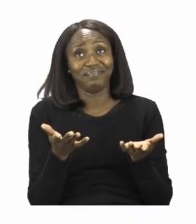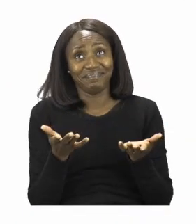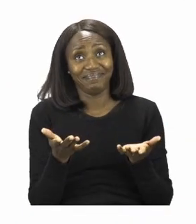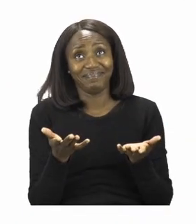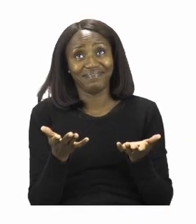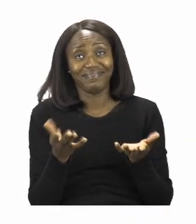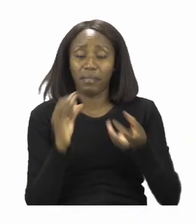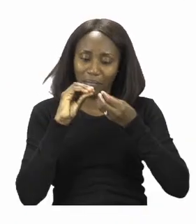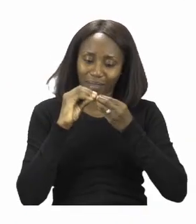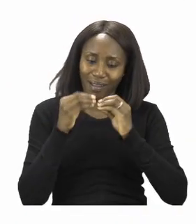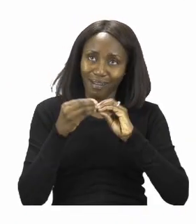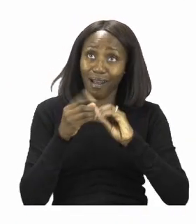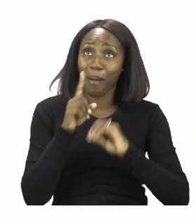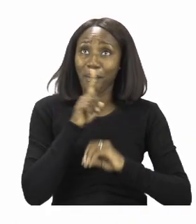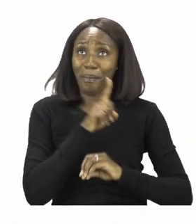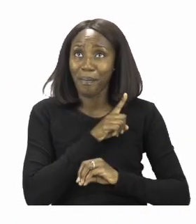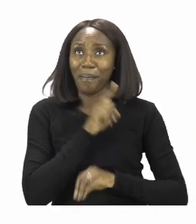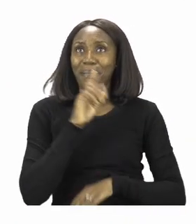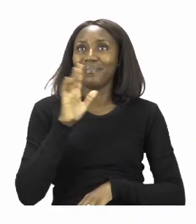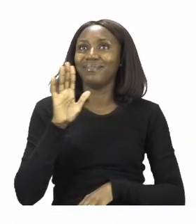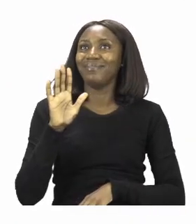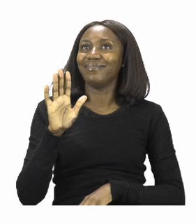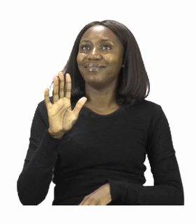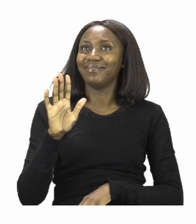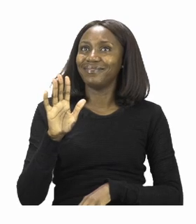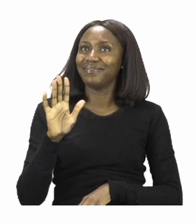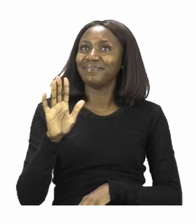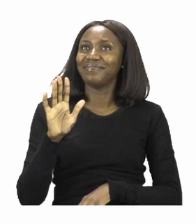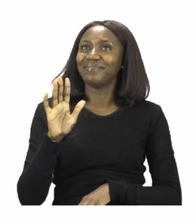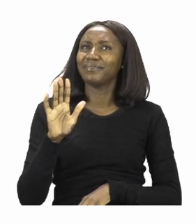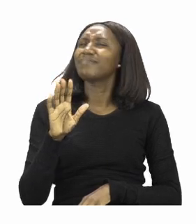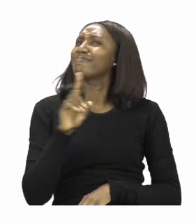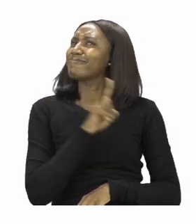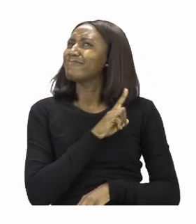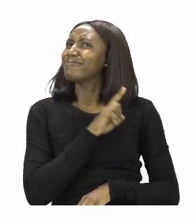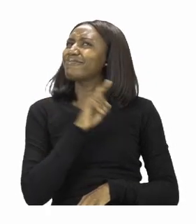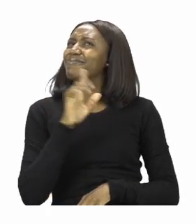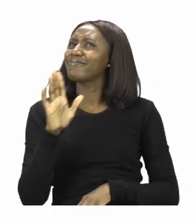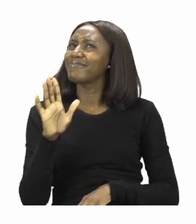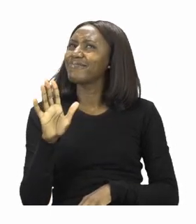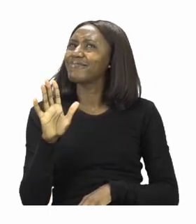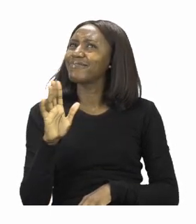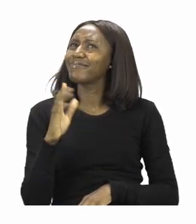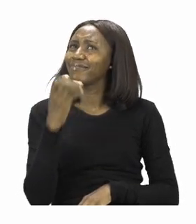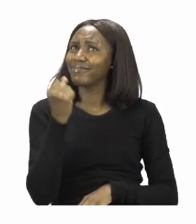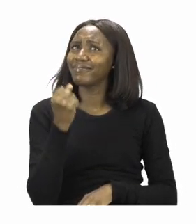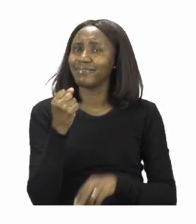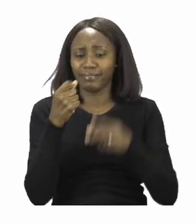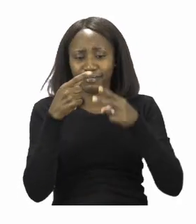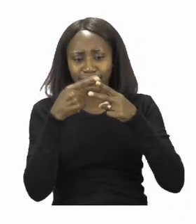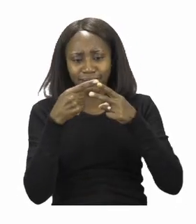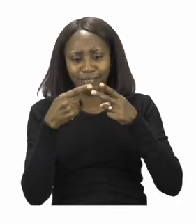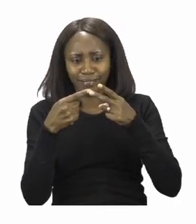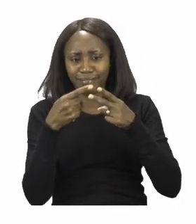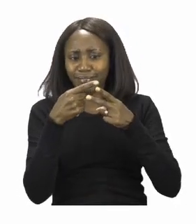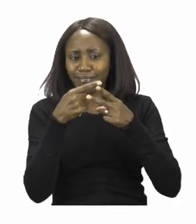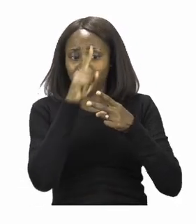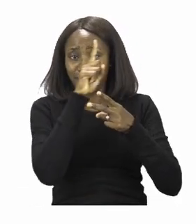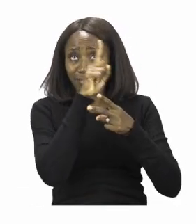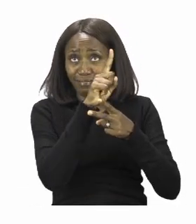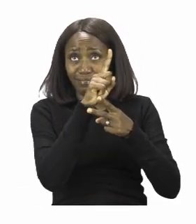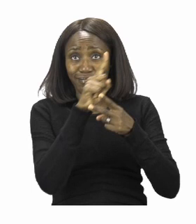the number 15. Now, the number 15 is made up of 2 digits, a